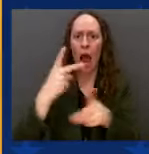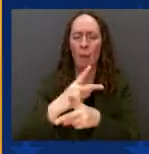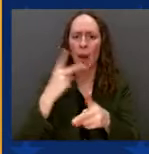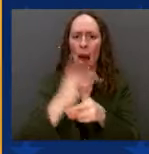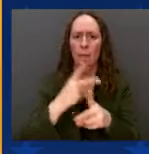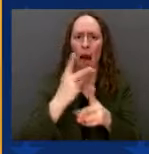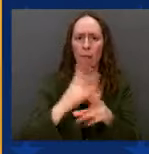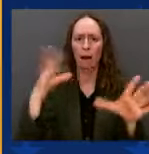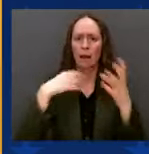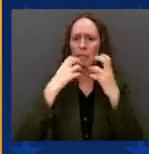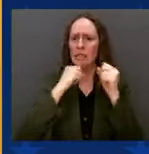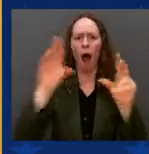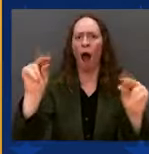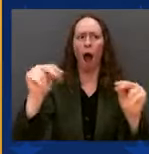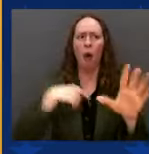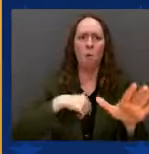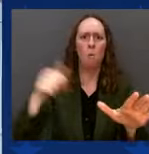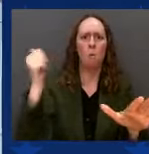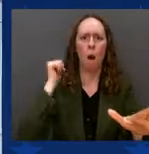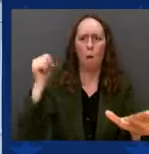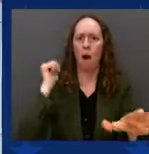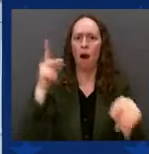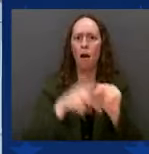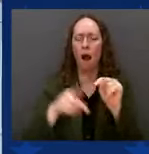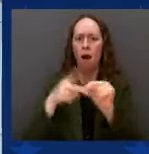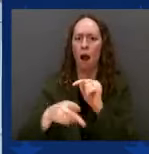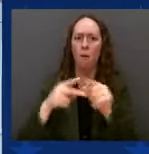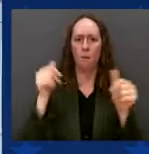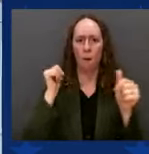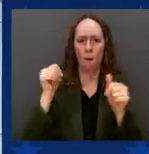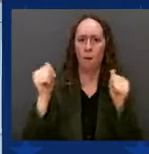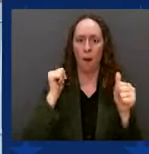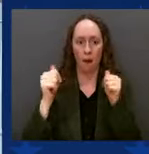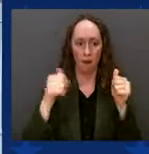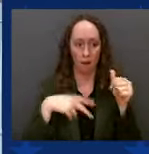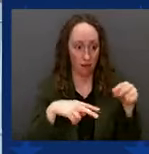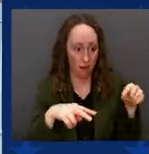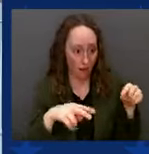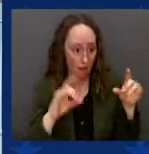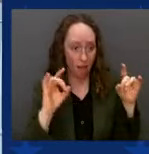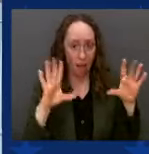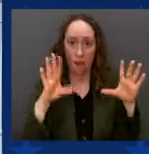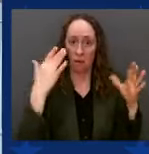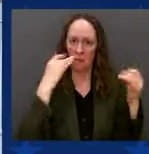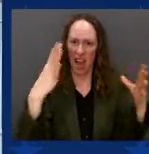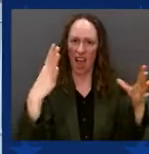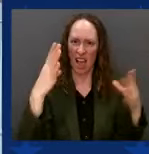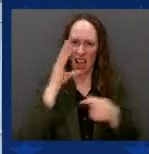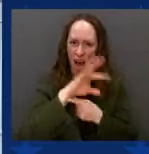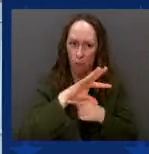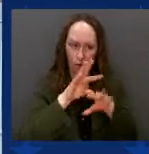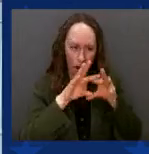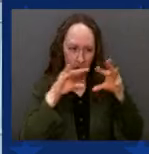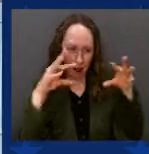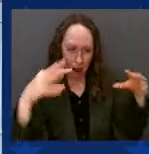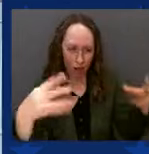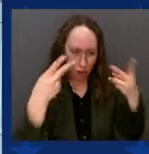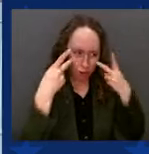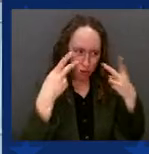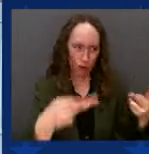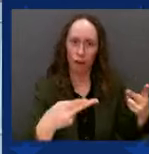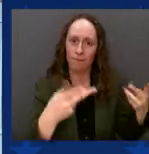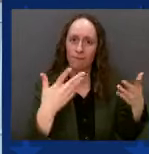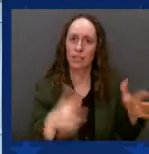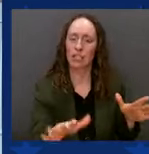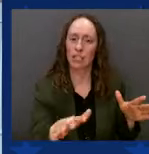I'm counting on them keeping their word. But just in case they don't, I'm around. Anyway, now